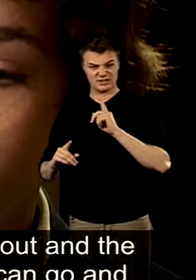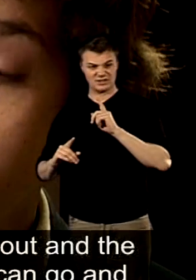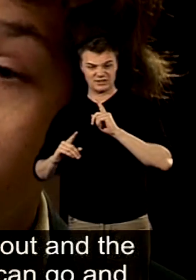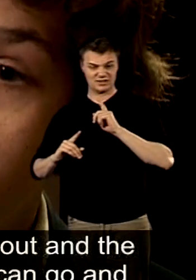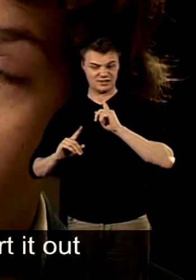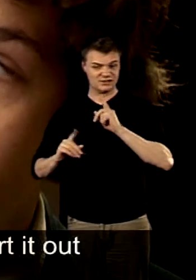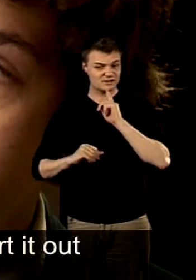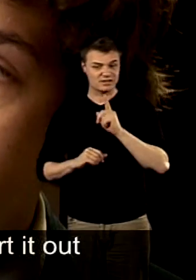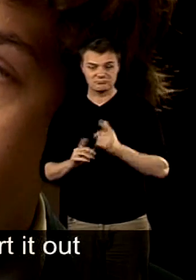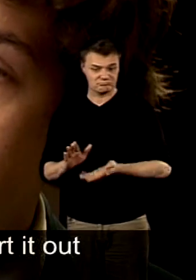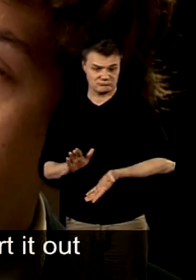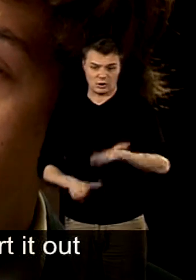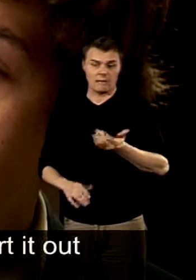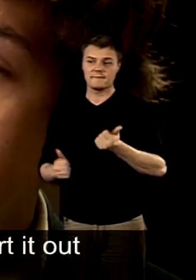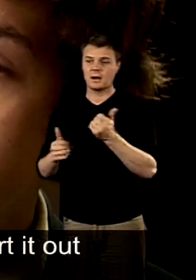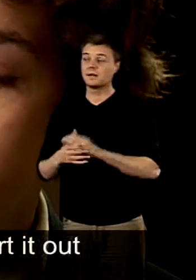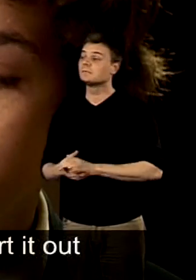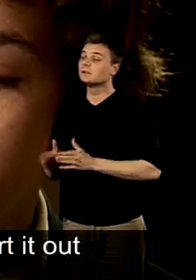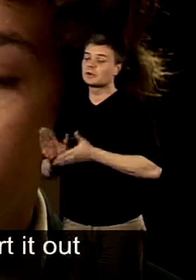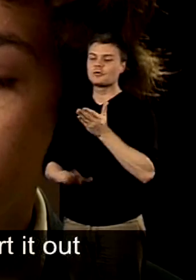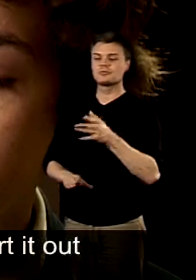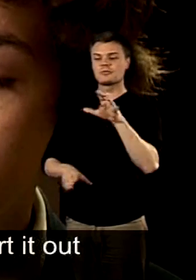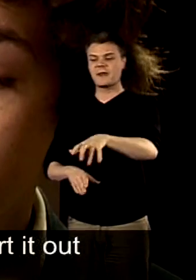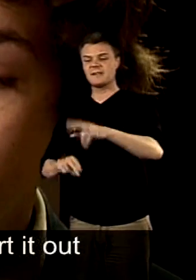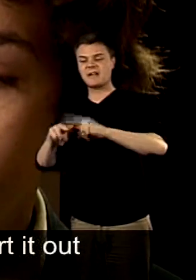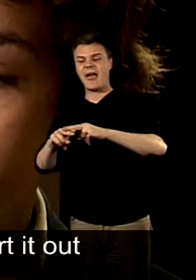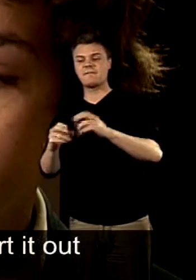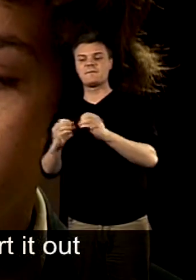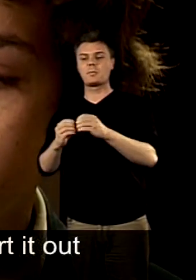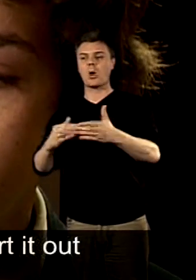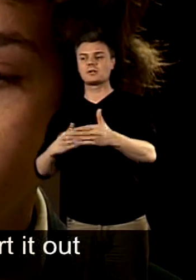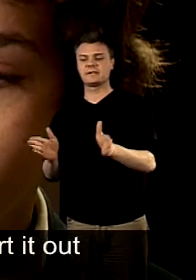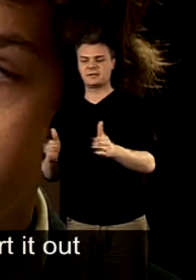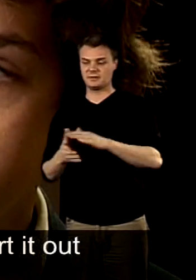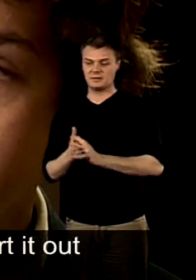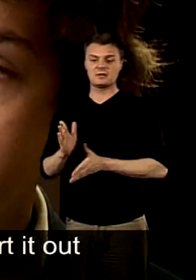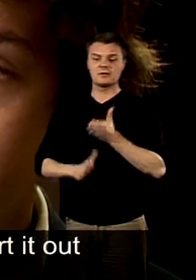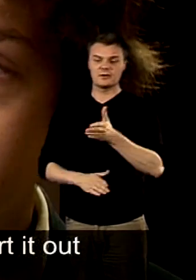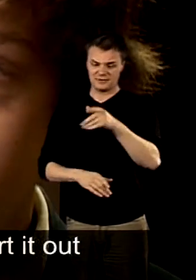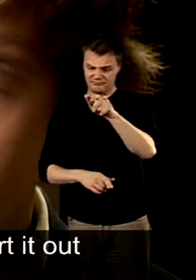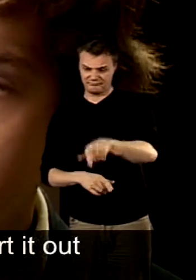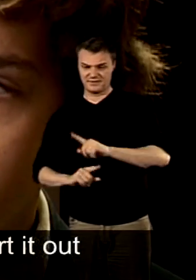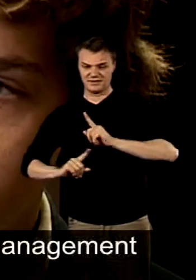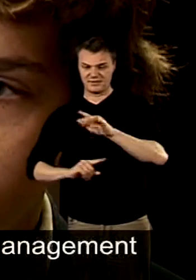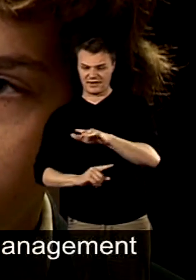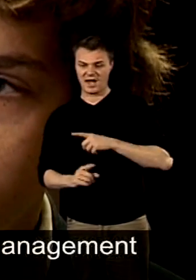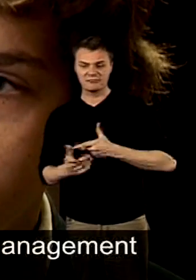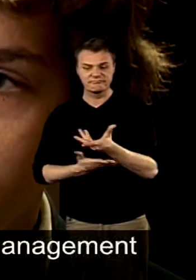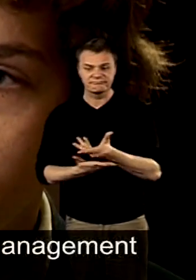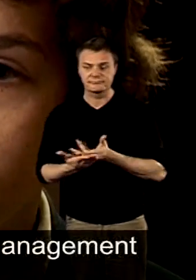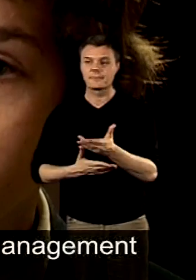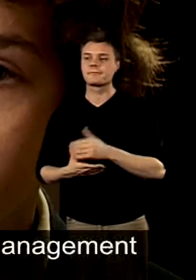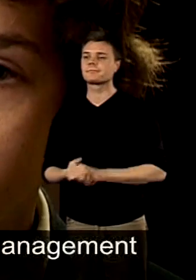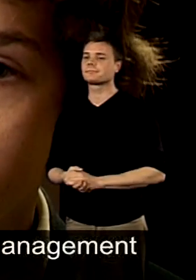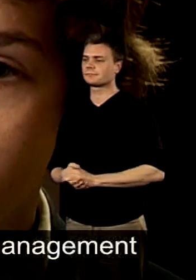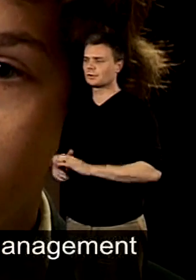go. And I would go to F block and just try and sort it out with one of the teachers there. Andrew also